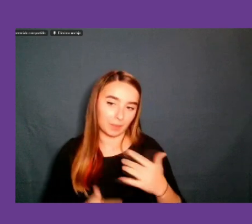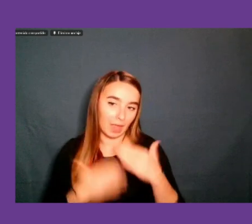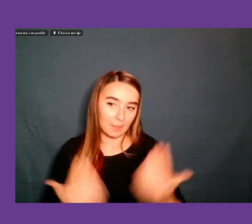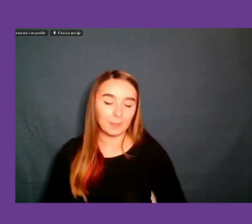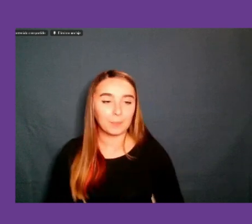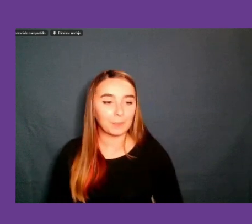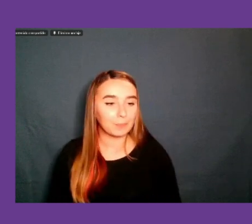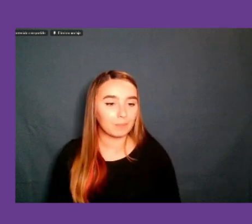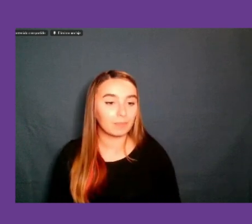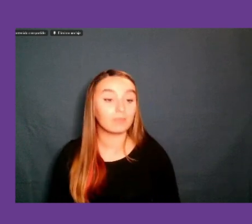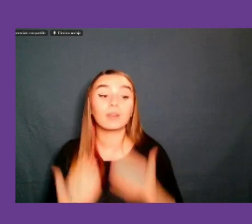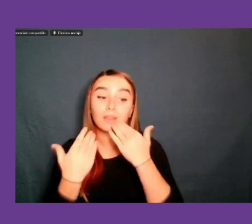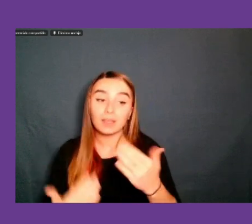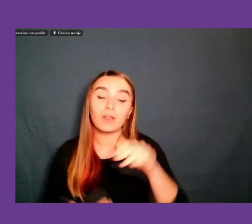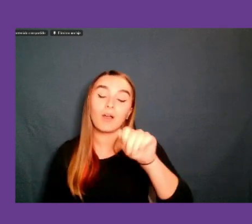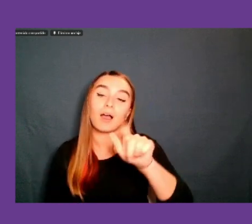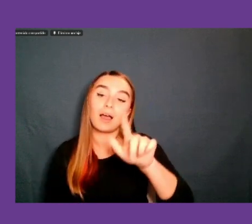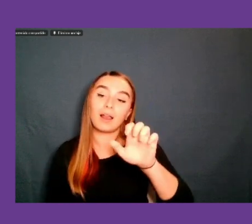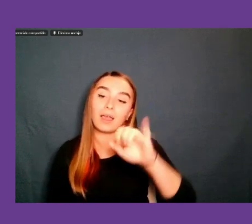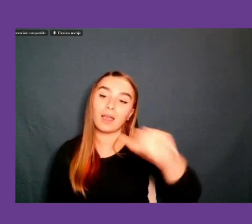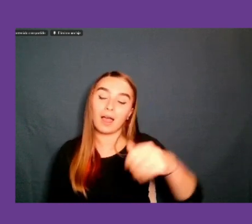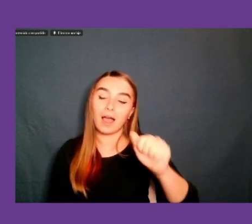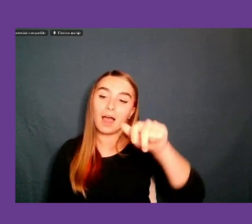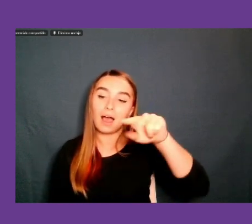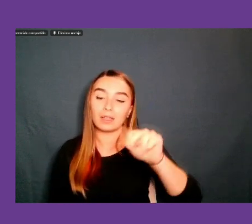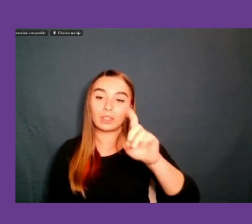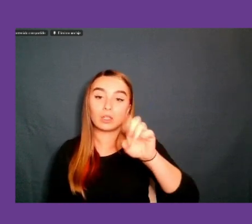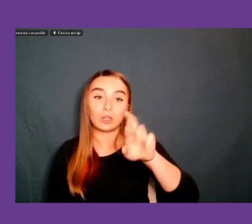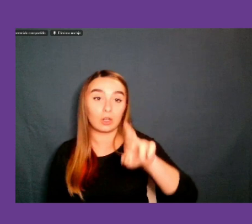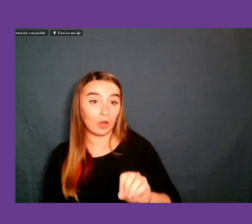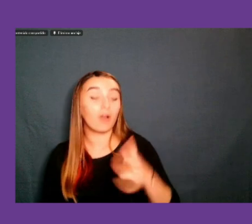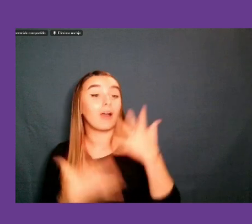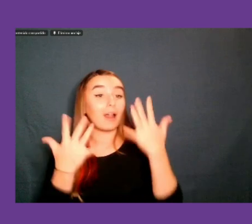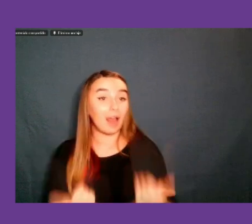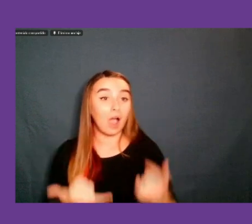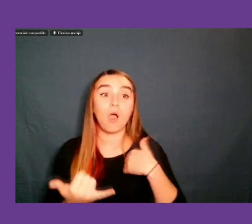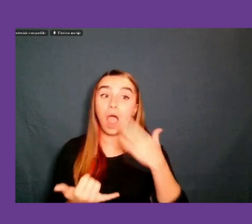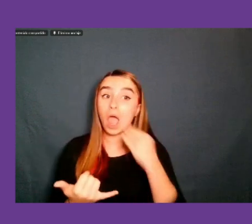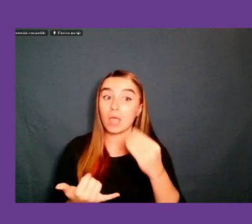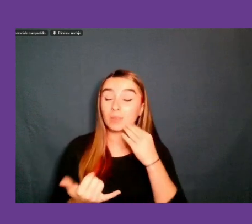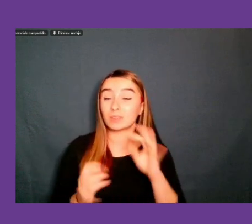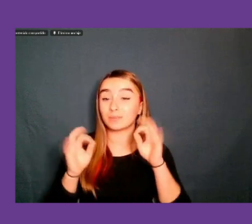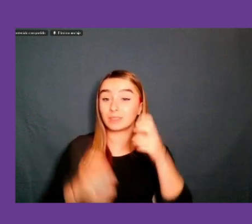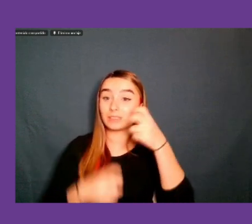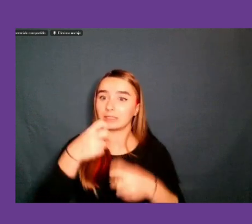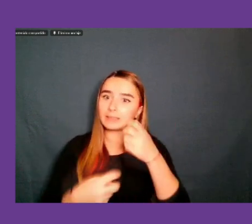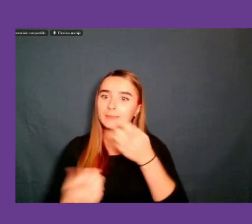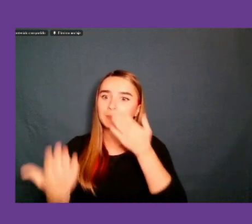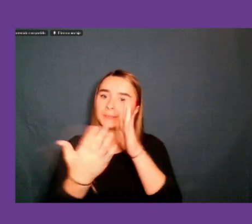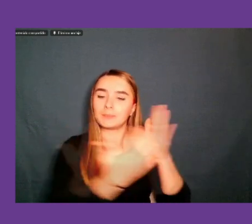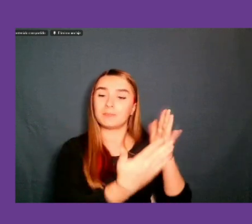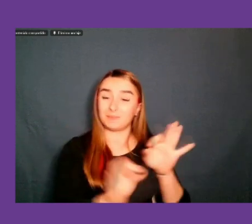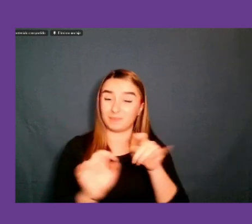Thank you very much, Alejandro. I will now share our experience on how to meet some of the challenges that you mentioned in